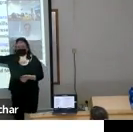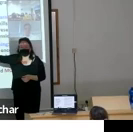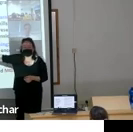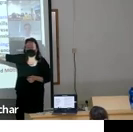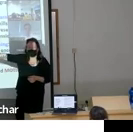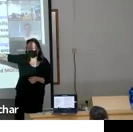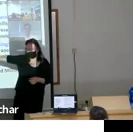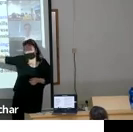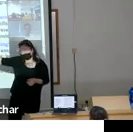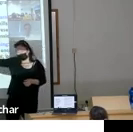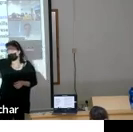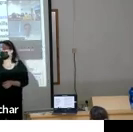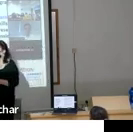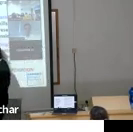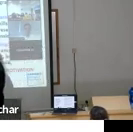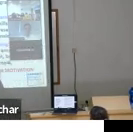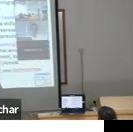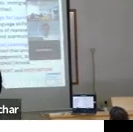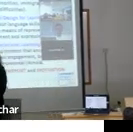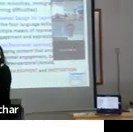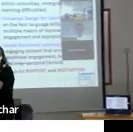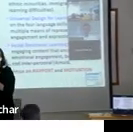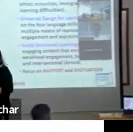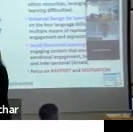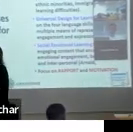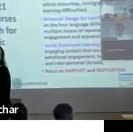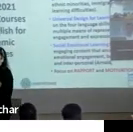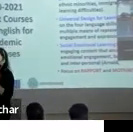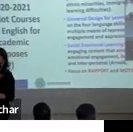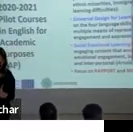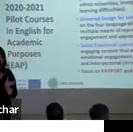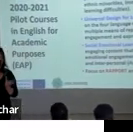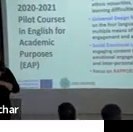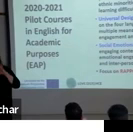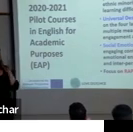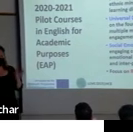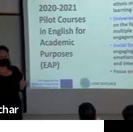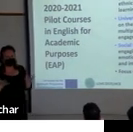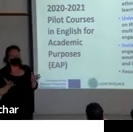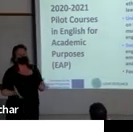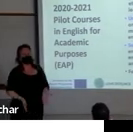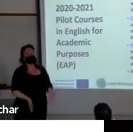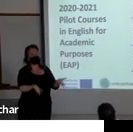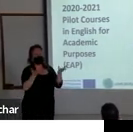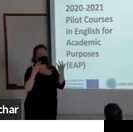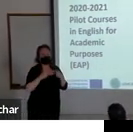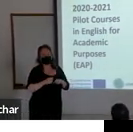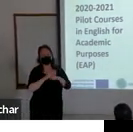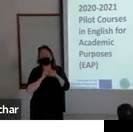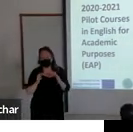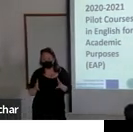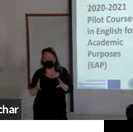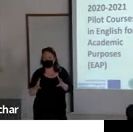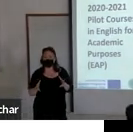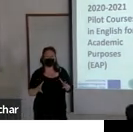the SEL format. The response from the students was excellent. They loved the courses. The surveys